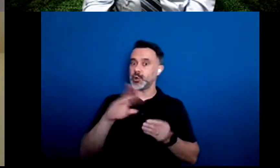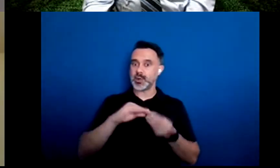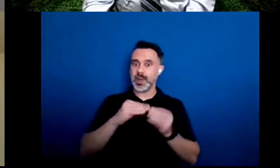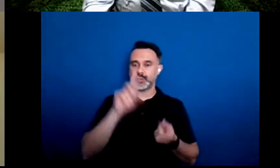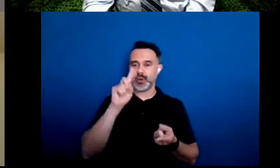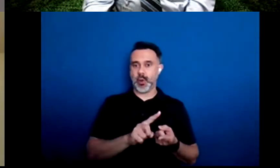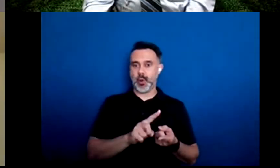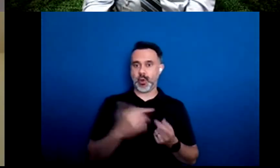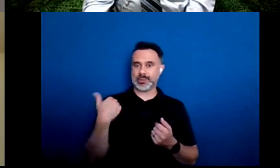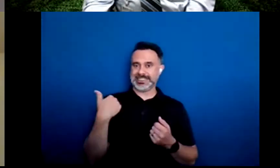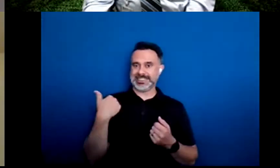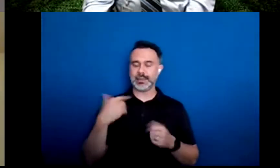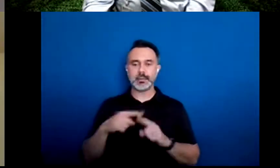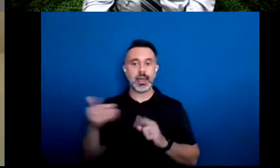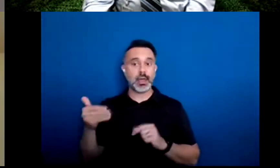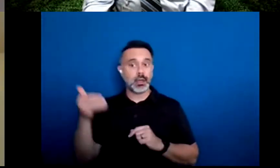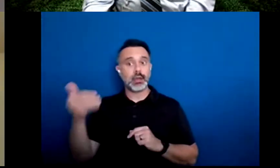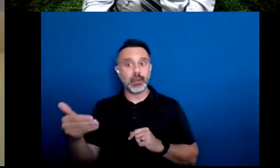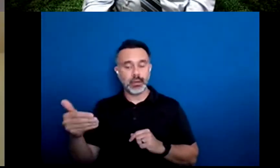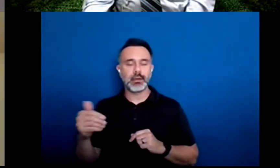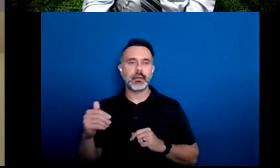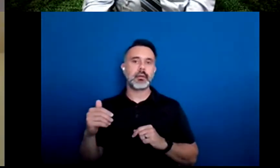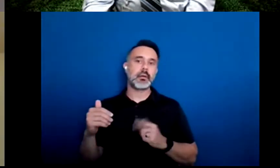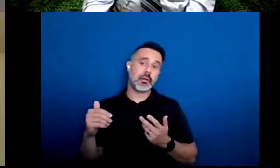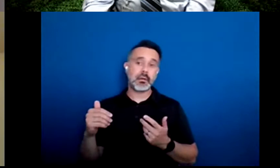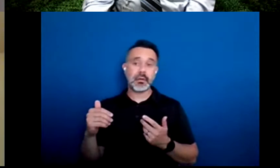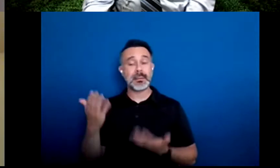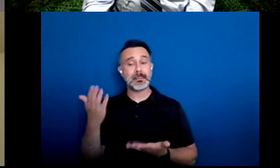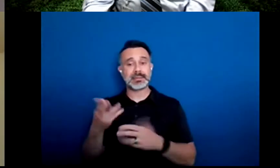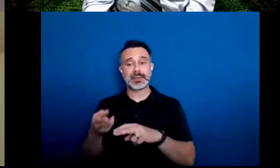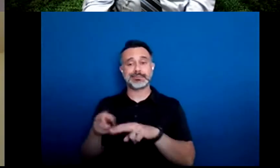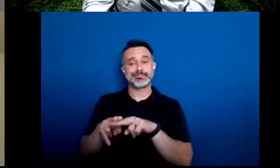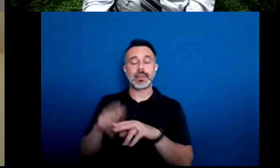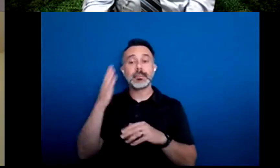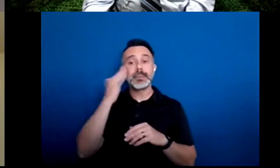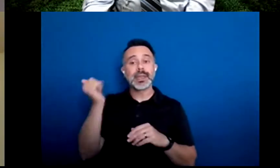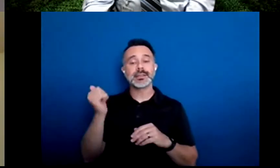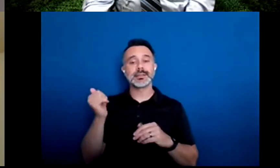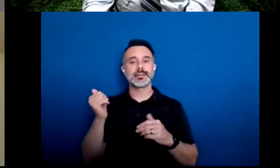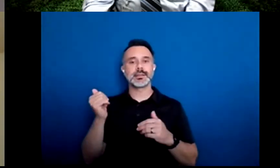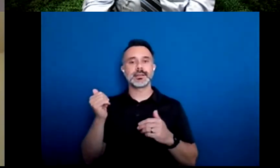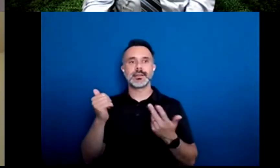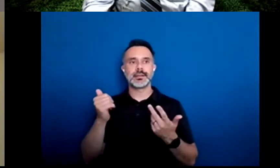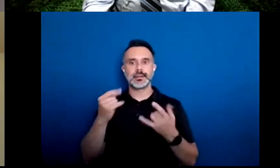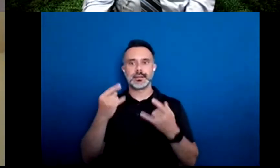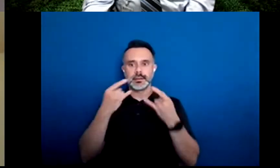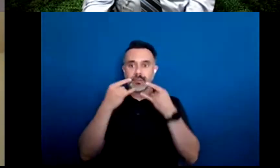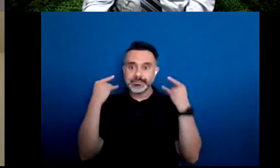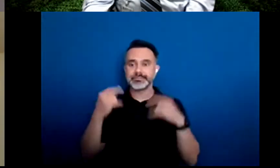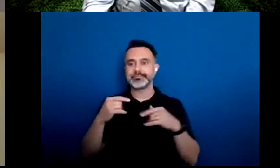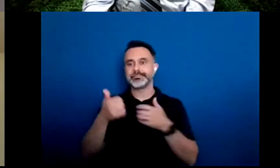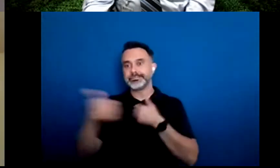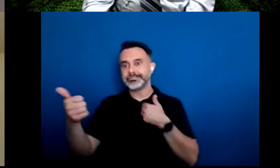flu season. I think these measures can only be maintained for a period of